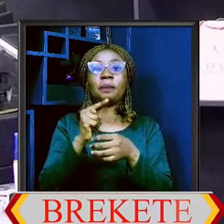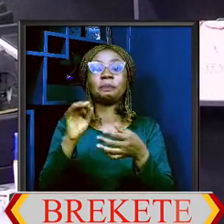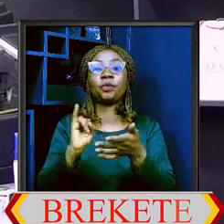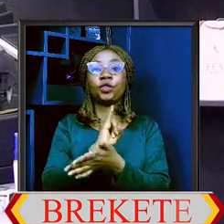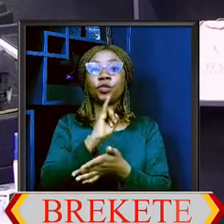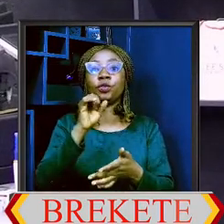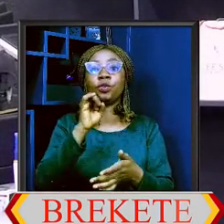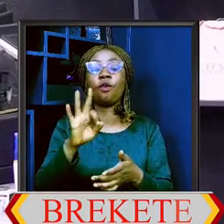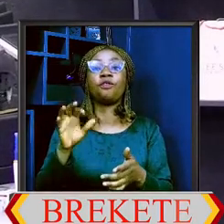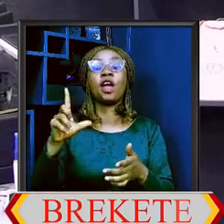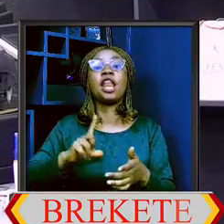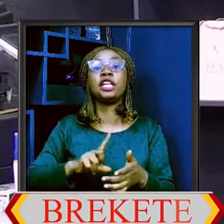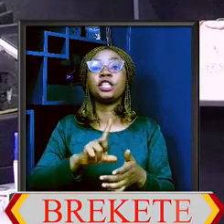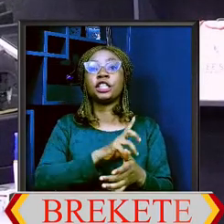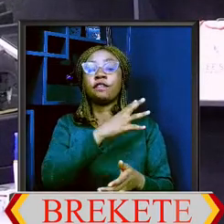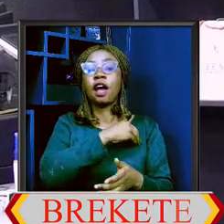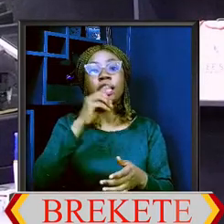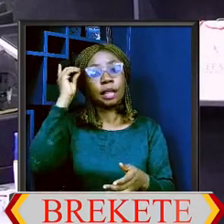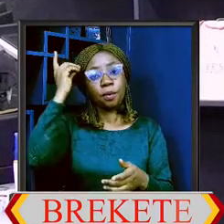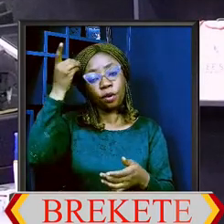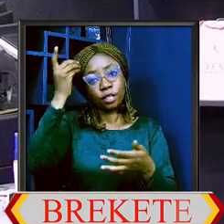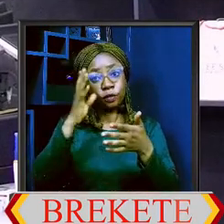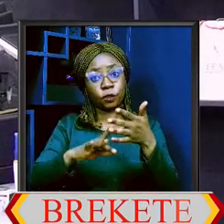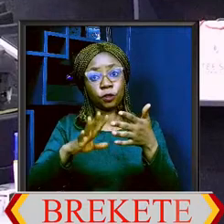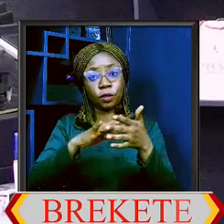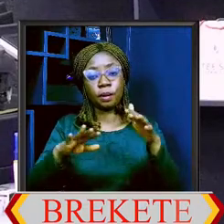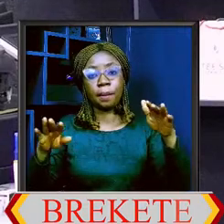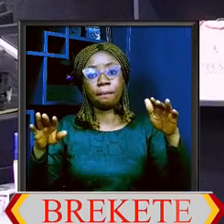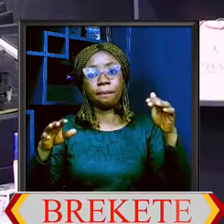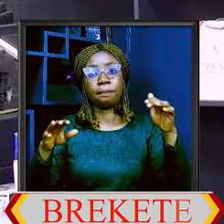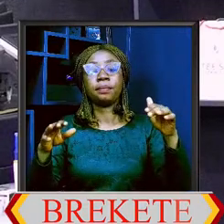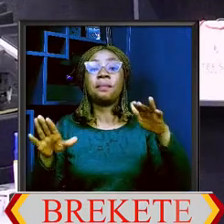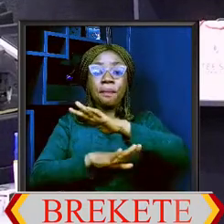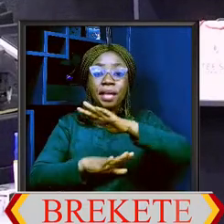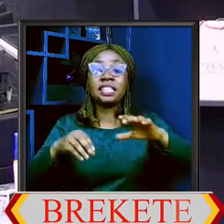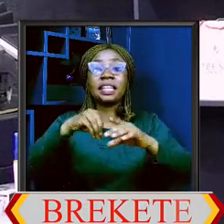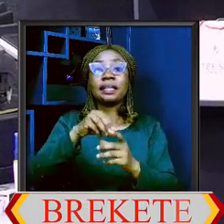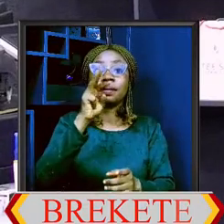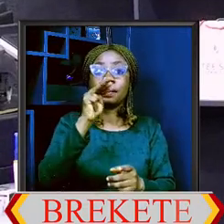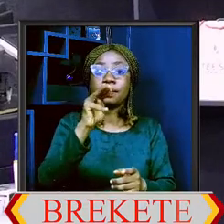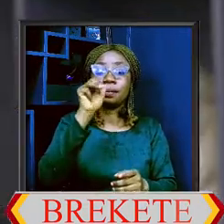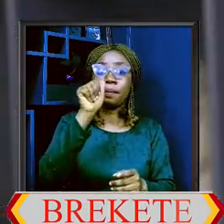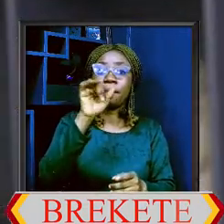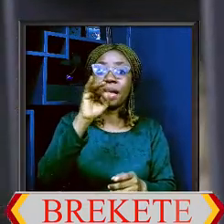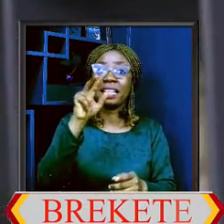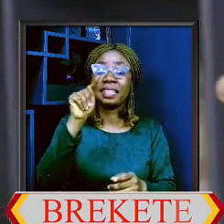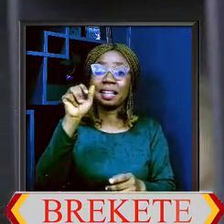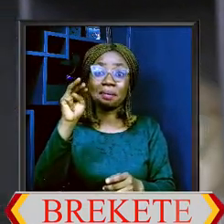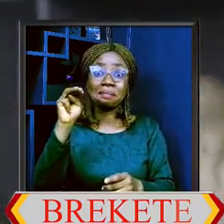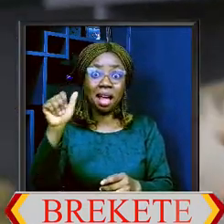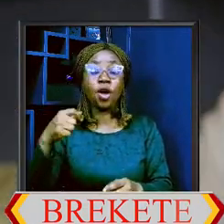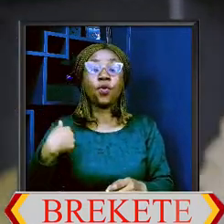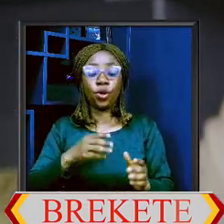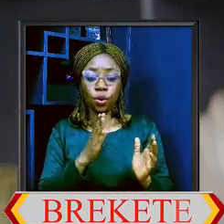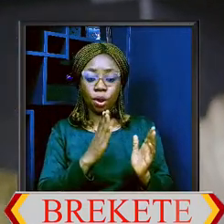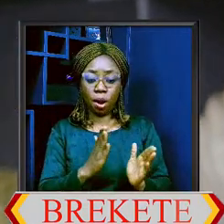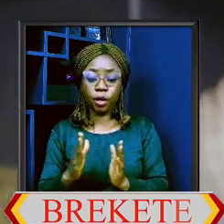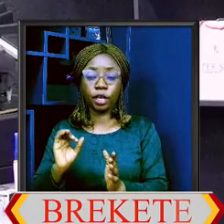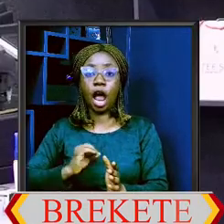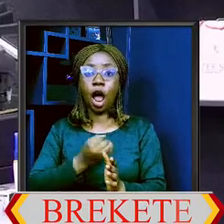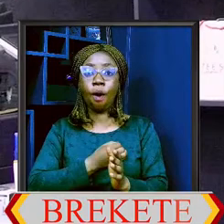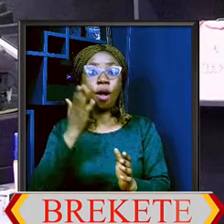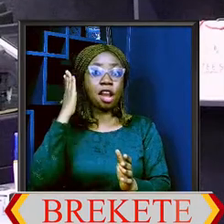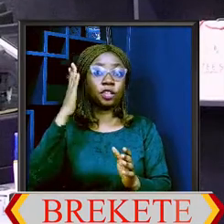legisl and Democratic studies based in my T here and so we organize our lectures on